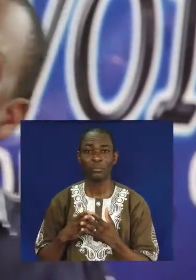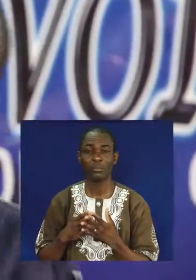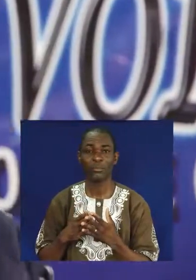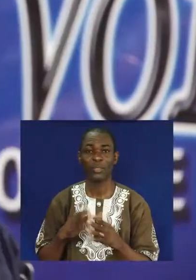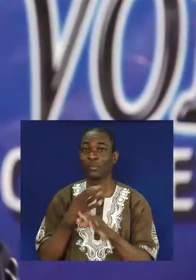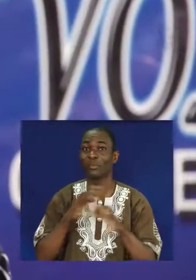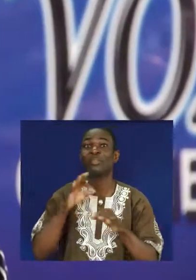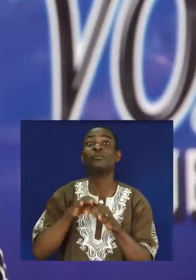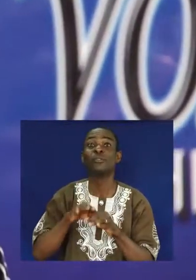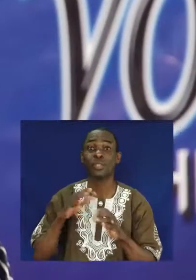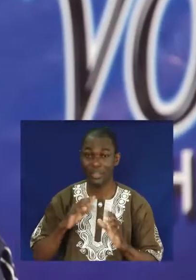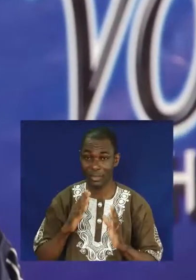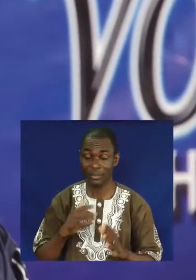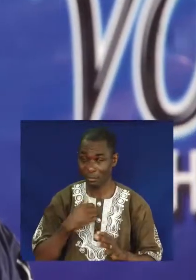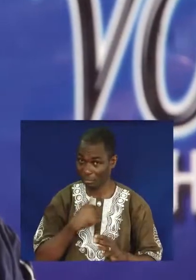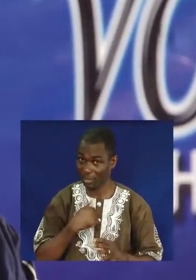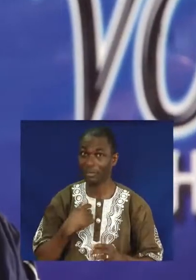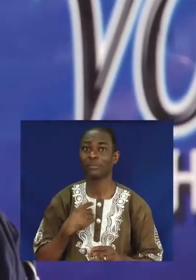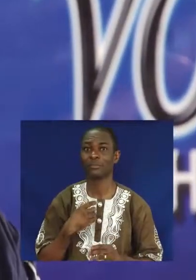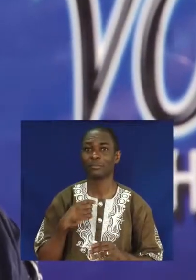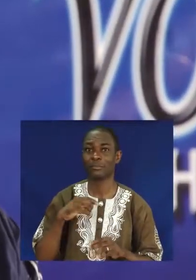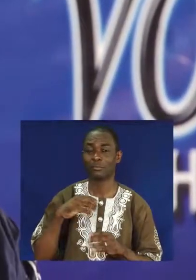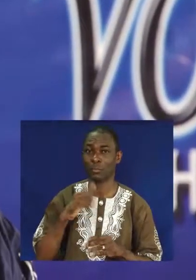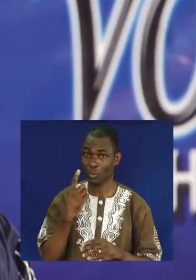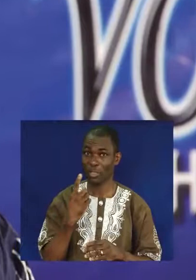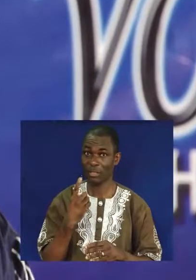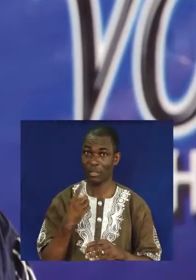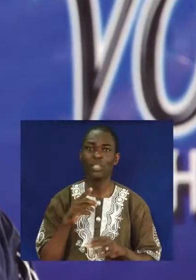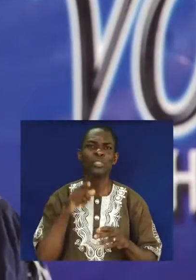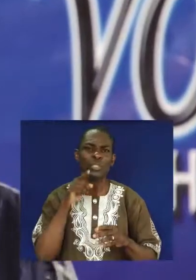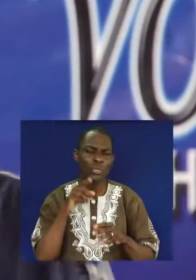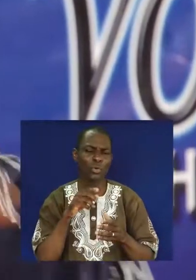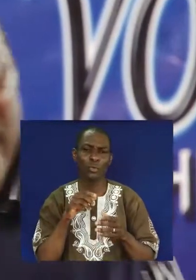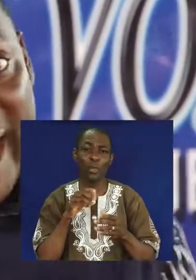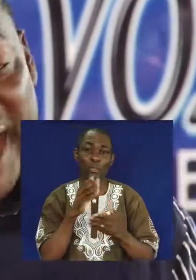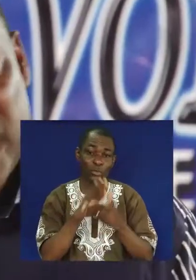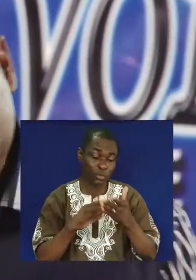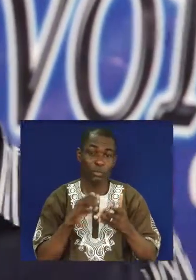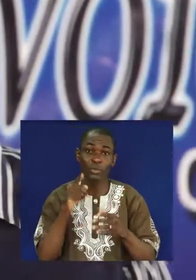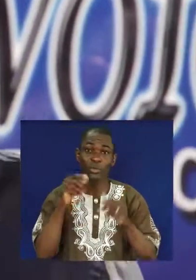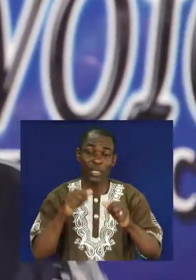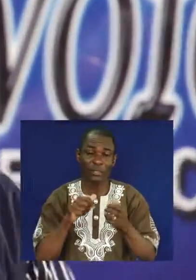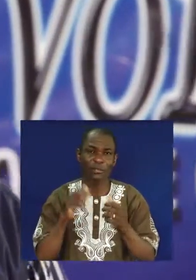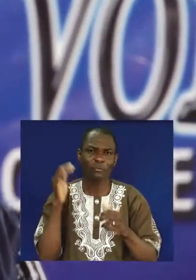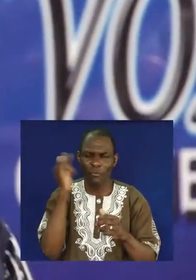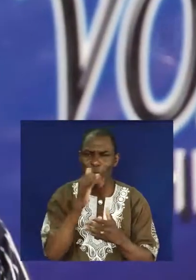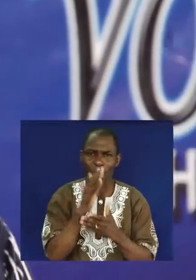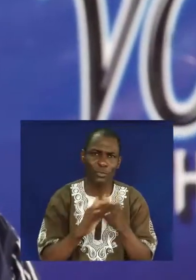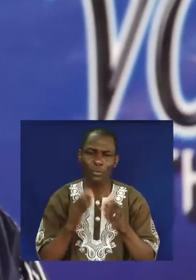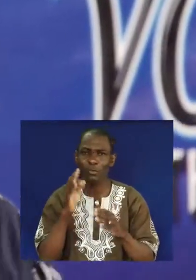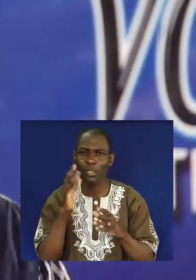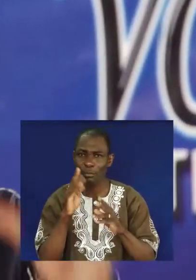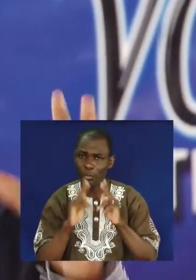se ensuo enni asam na mo ka ne mo. Emu nya du e wo kwan bia so. Na emu nipa bebre edi nim de e wo mo politics ne mo enti